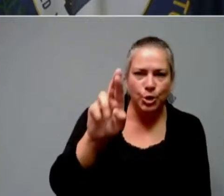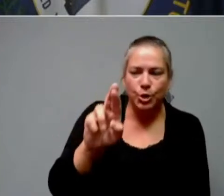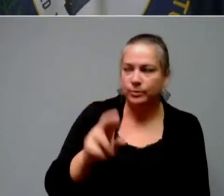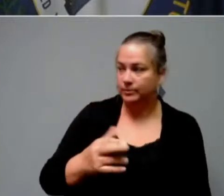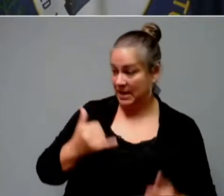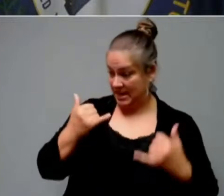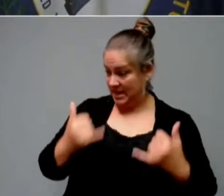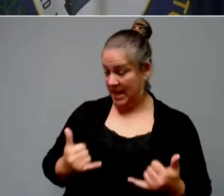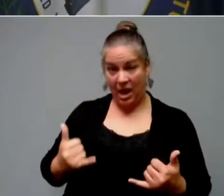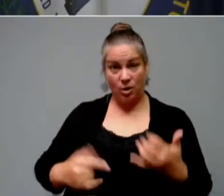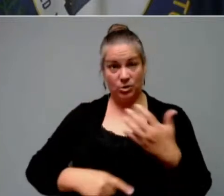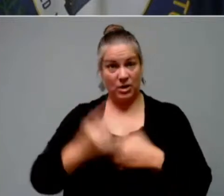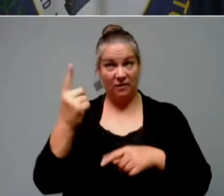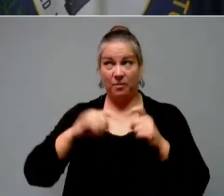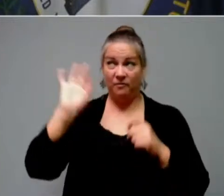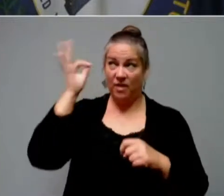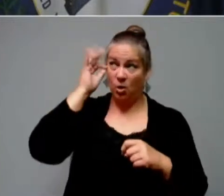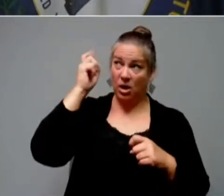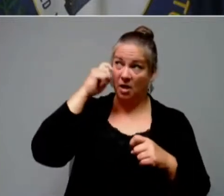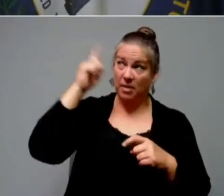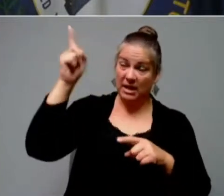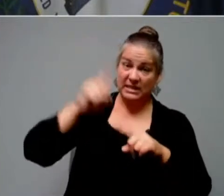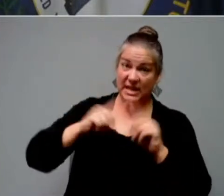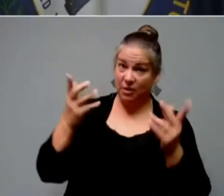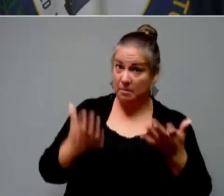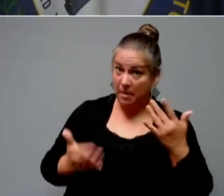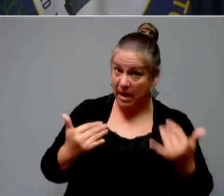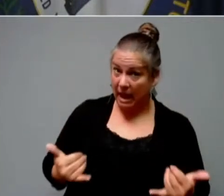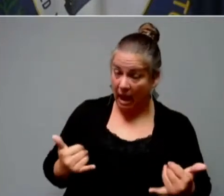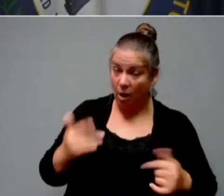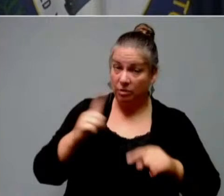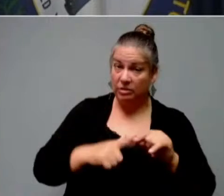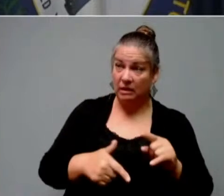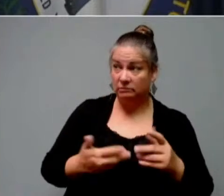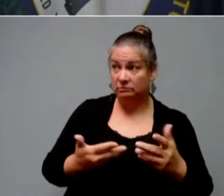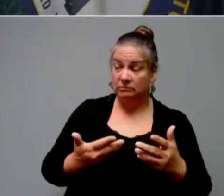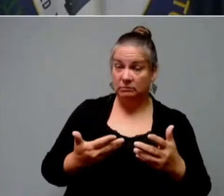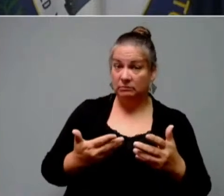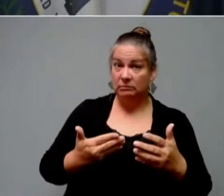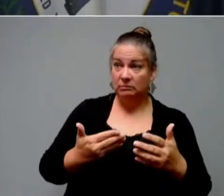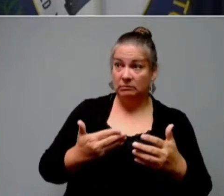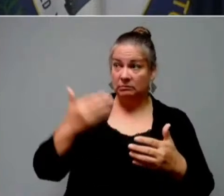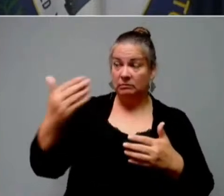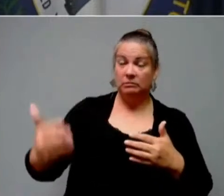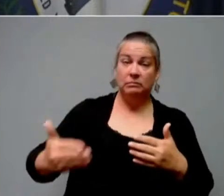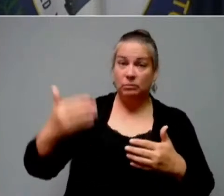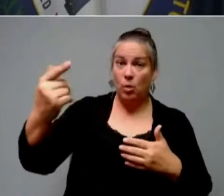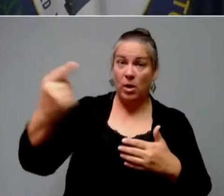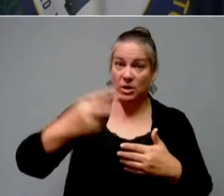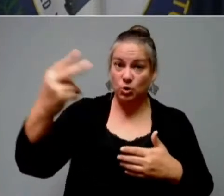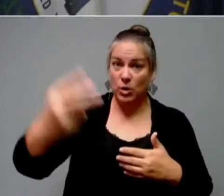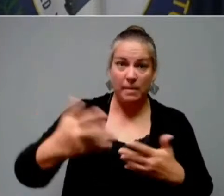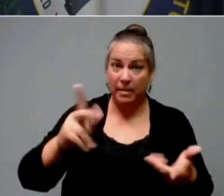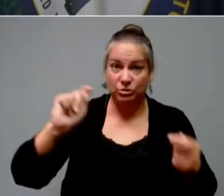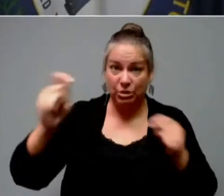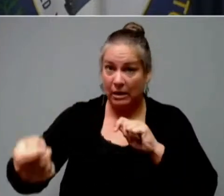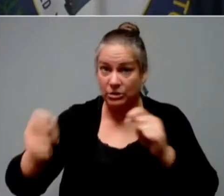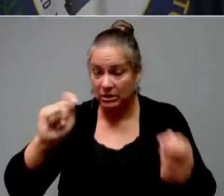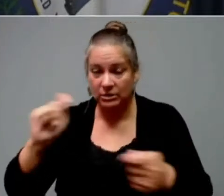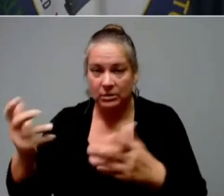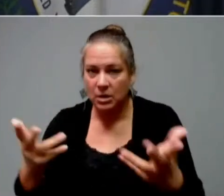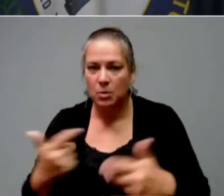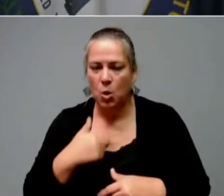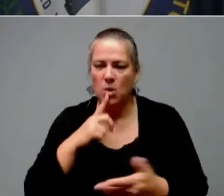the federal government may be different on boosters than what we learn in the next couple of days. So he's going to talk about the third booster